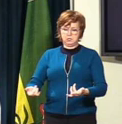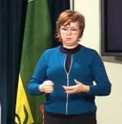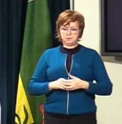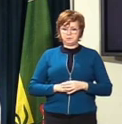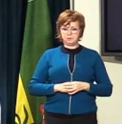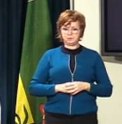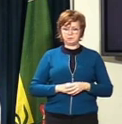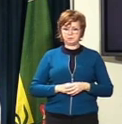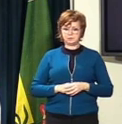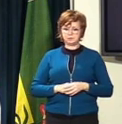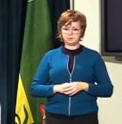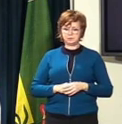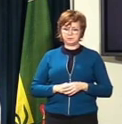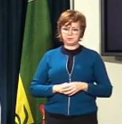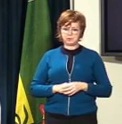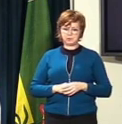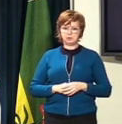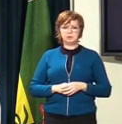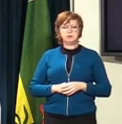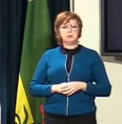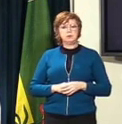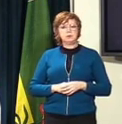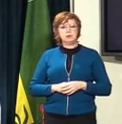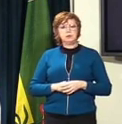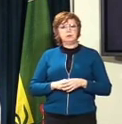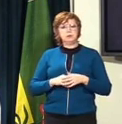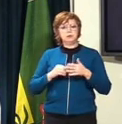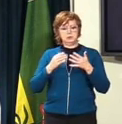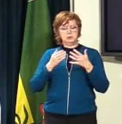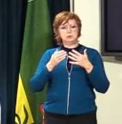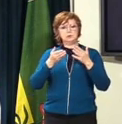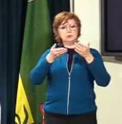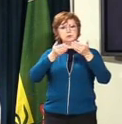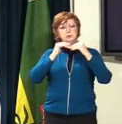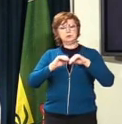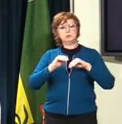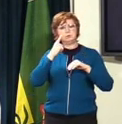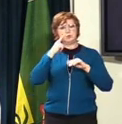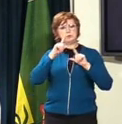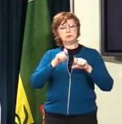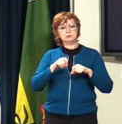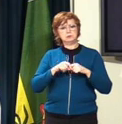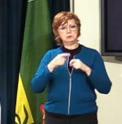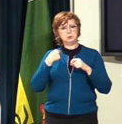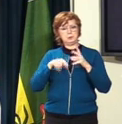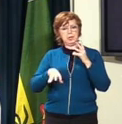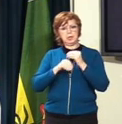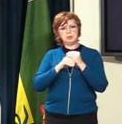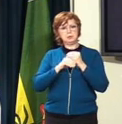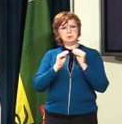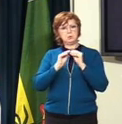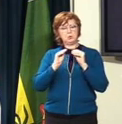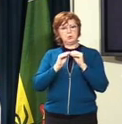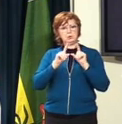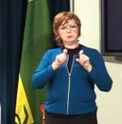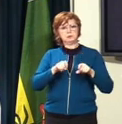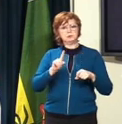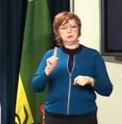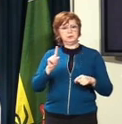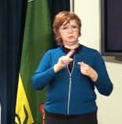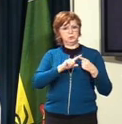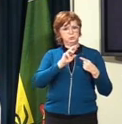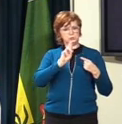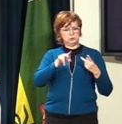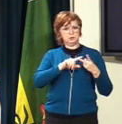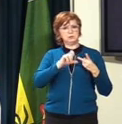and testing platform. The other thing that's going on in the testing space is, we are building both in the Regina and